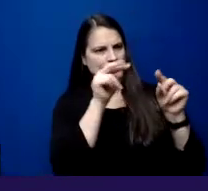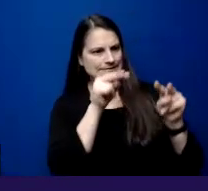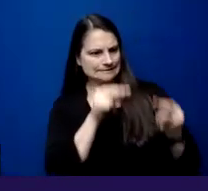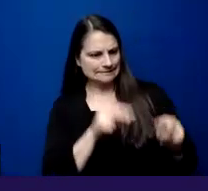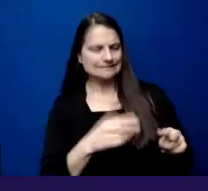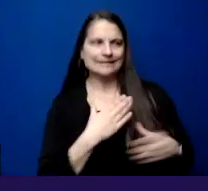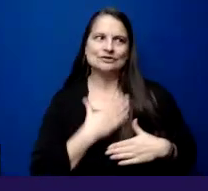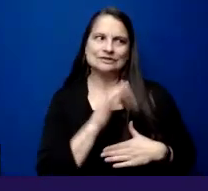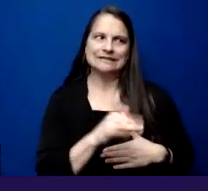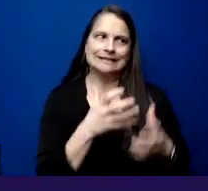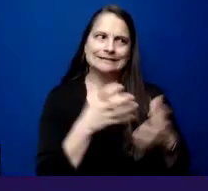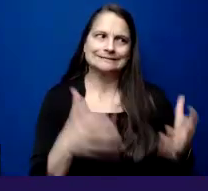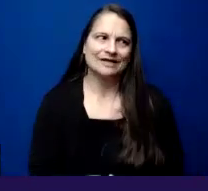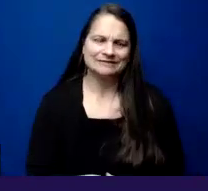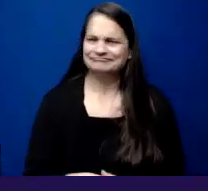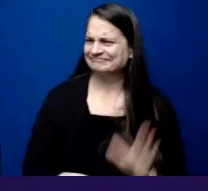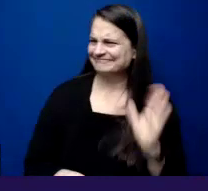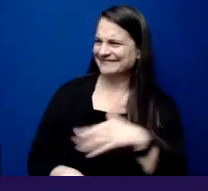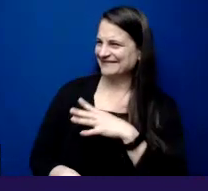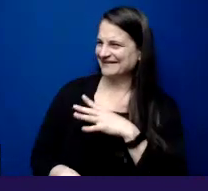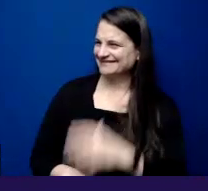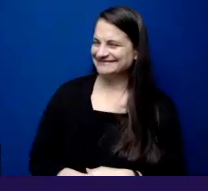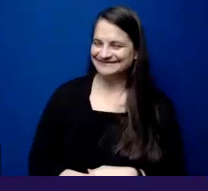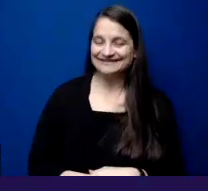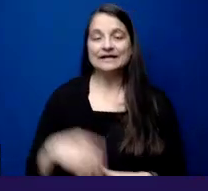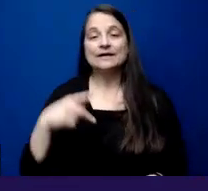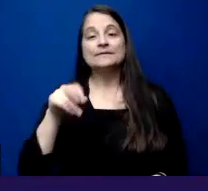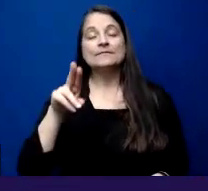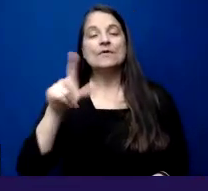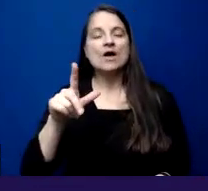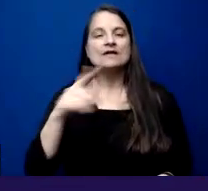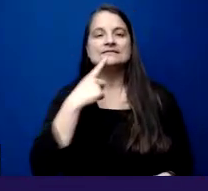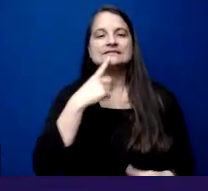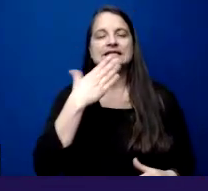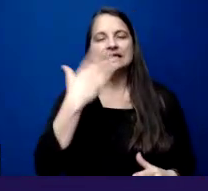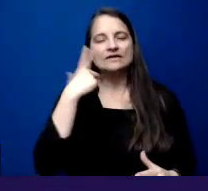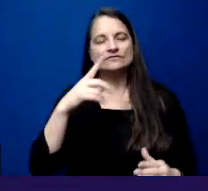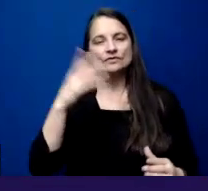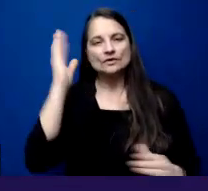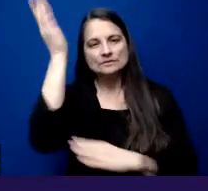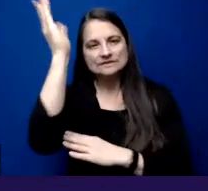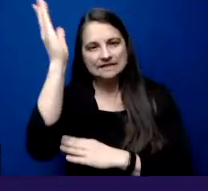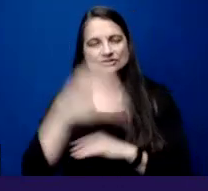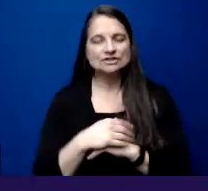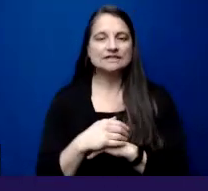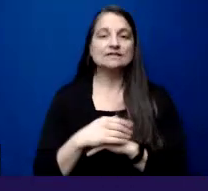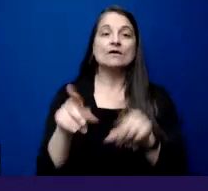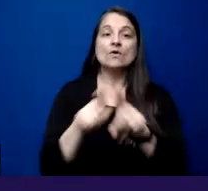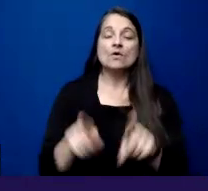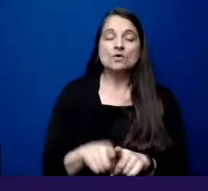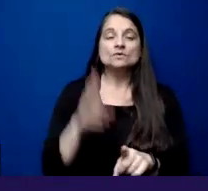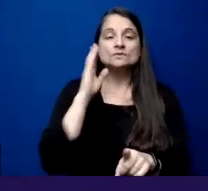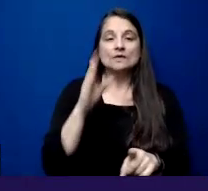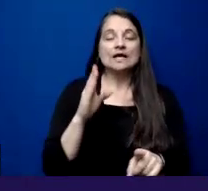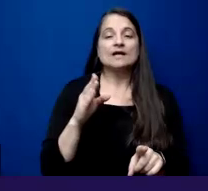much. Oh, you're welcome. Paul also said thank you for the presentation. And I'm also going to drop the link